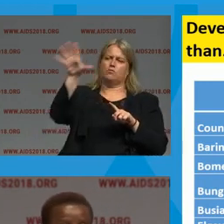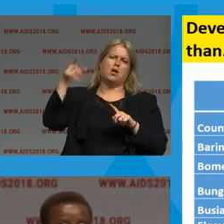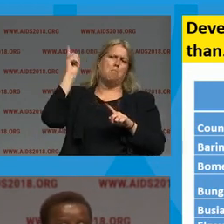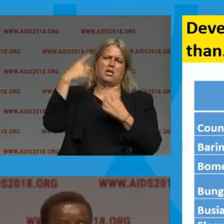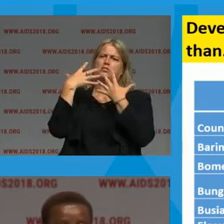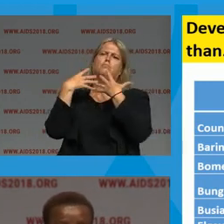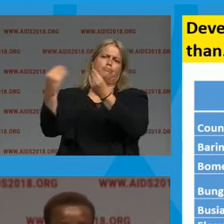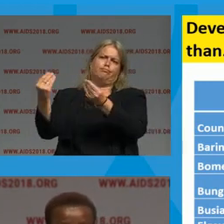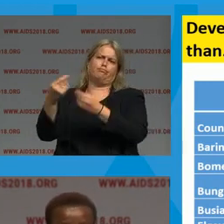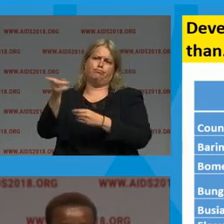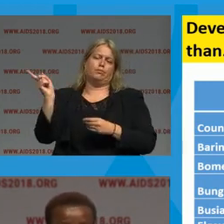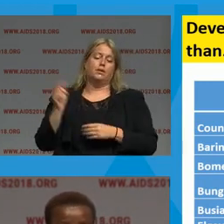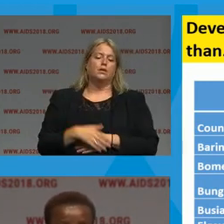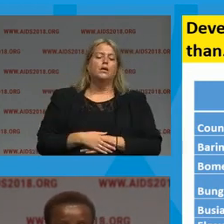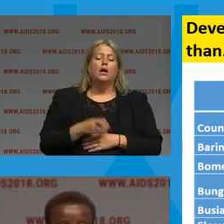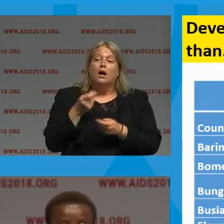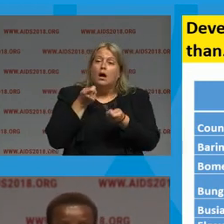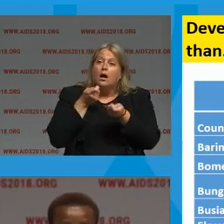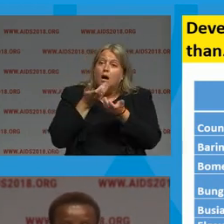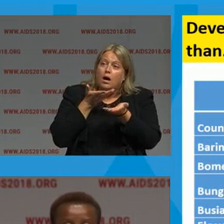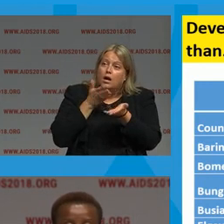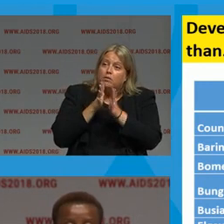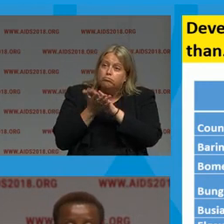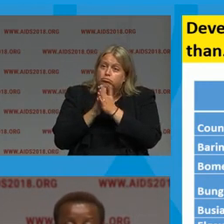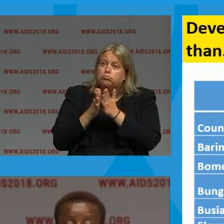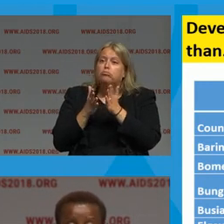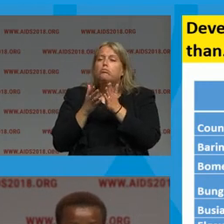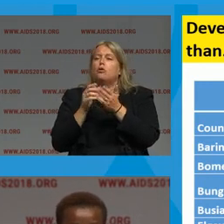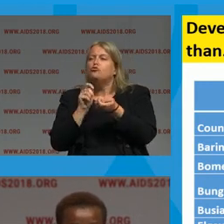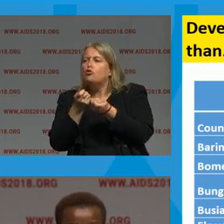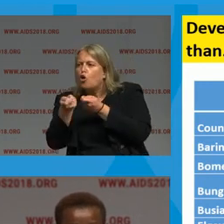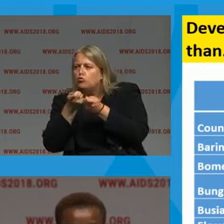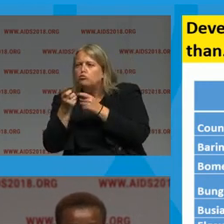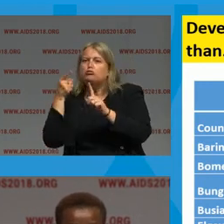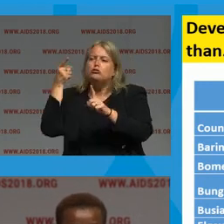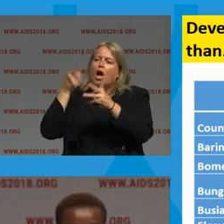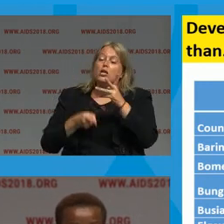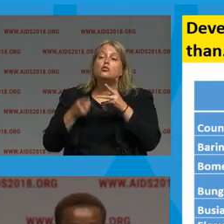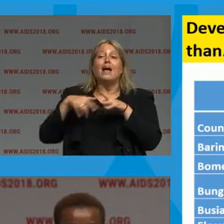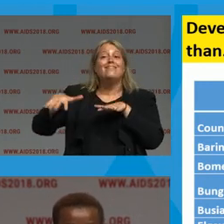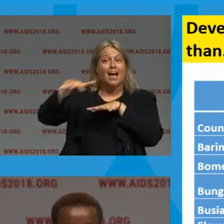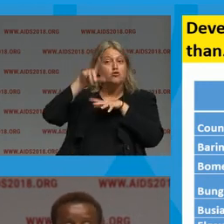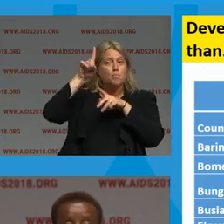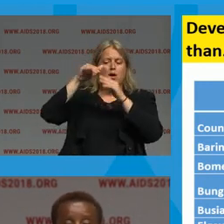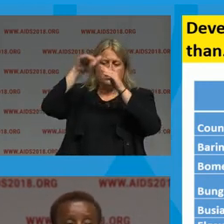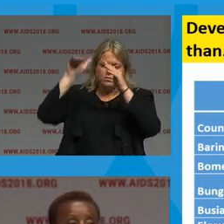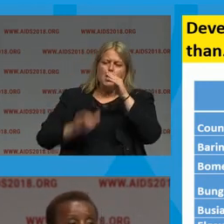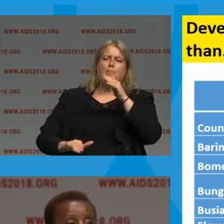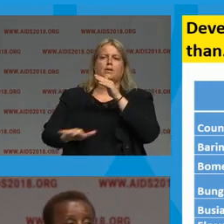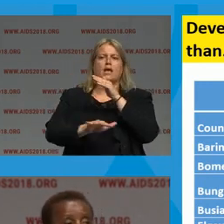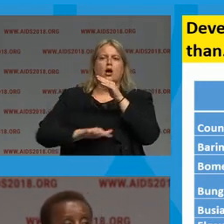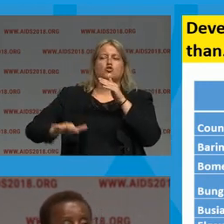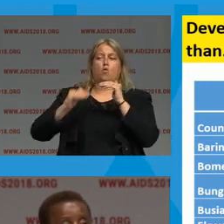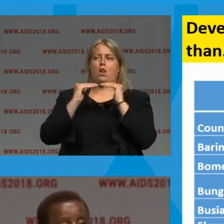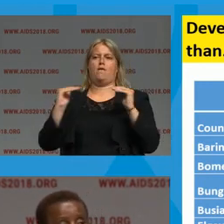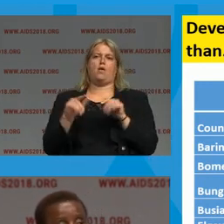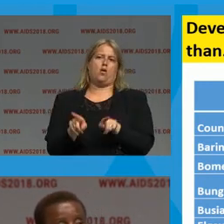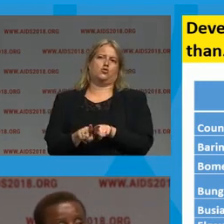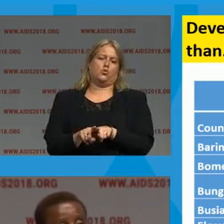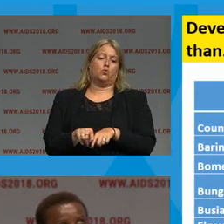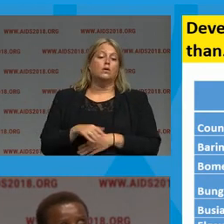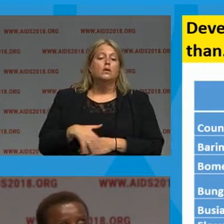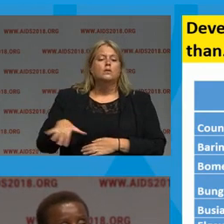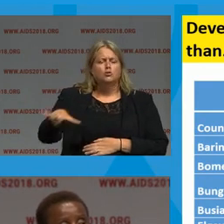this is developing negotiated or targets for national and subnational levels. We started to look at, so if we are going to